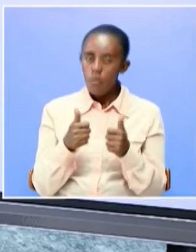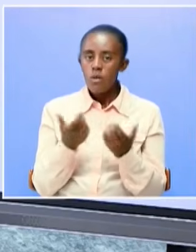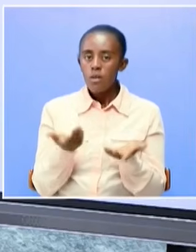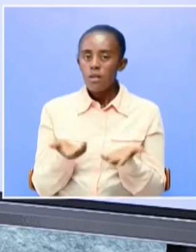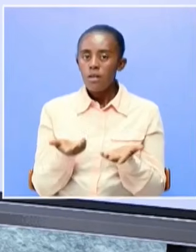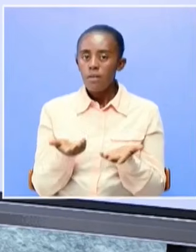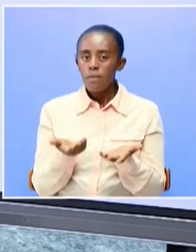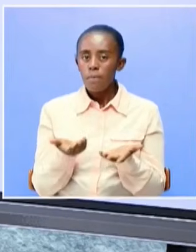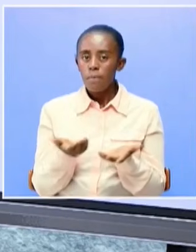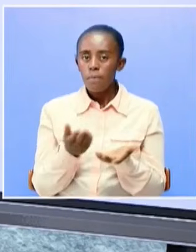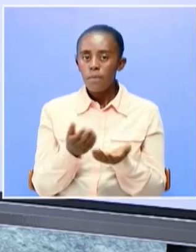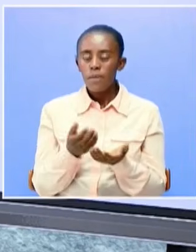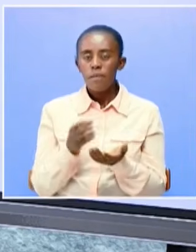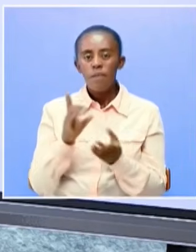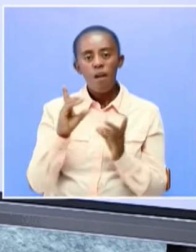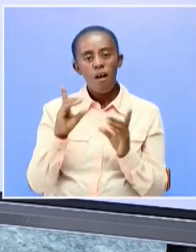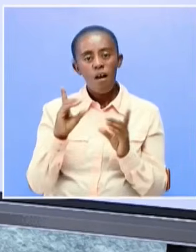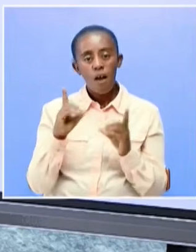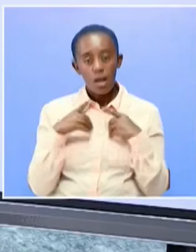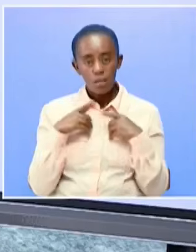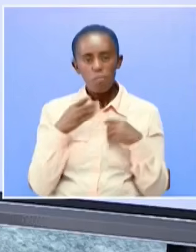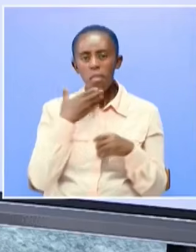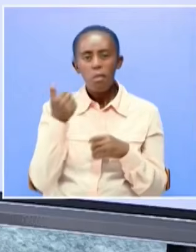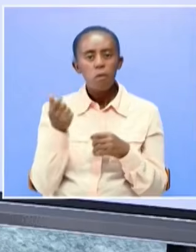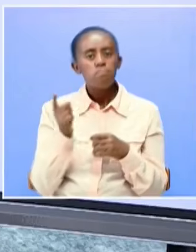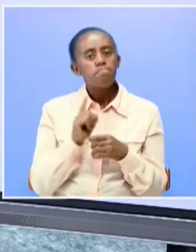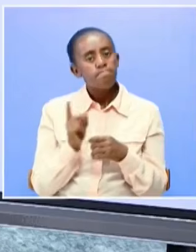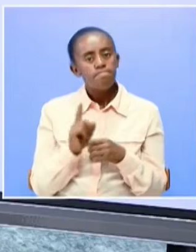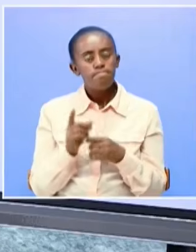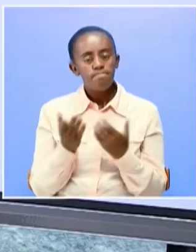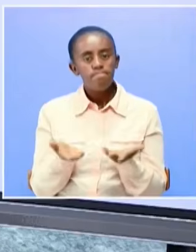about had better? It has a slight difference.